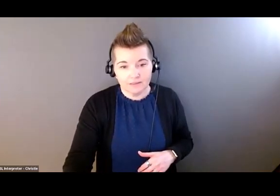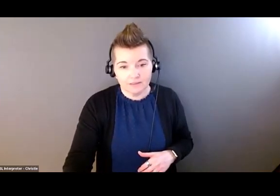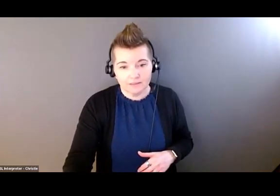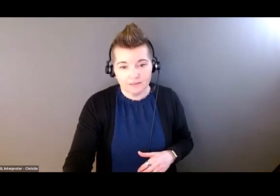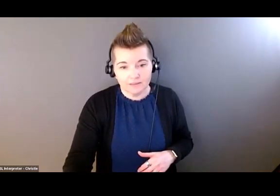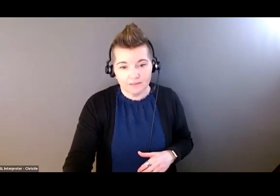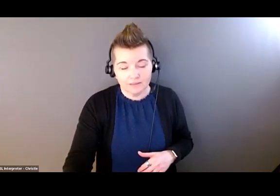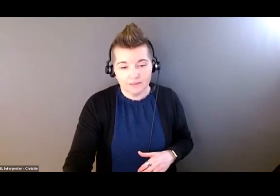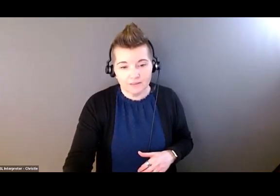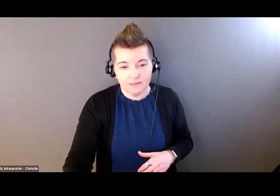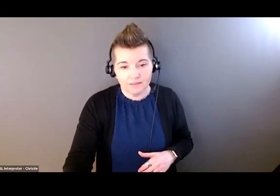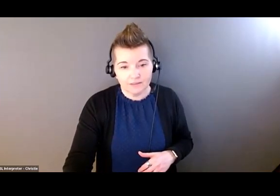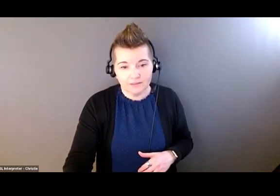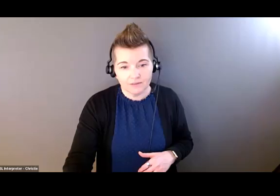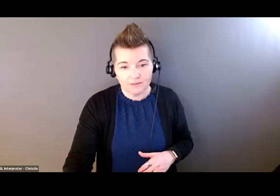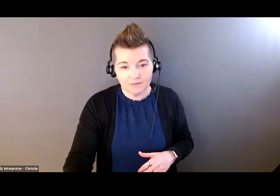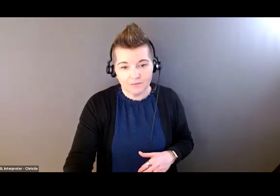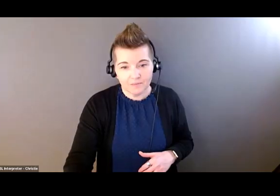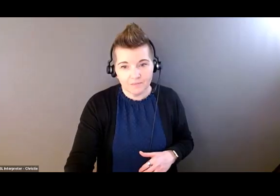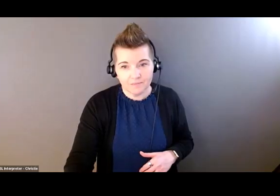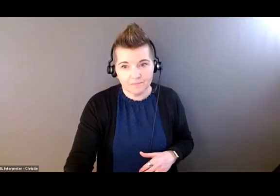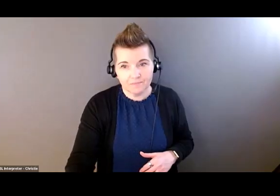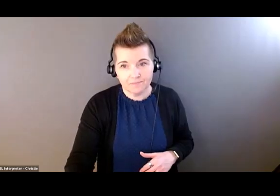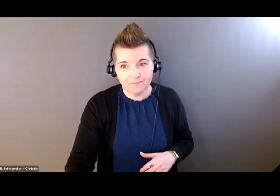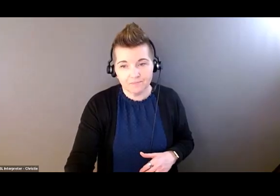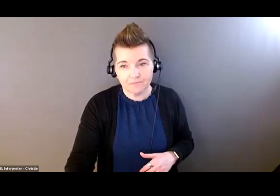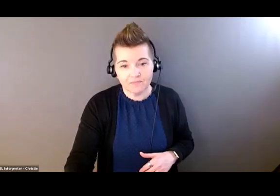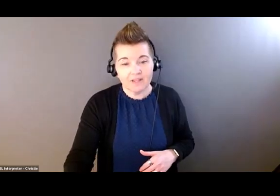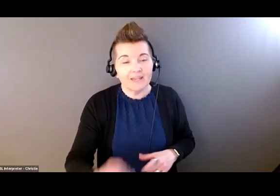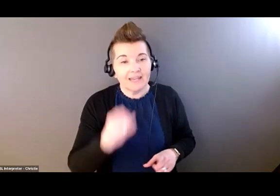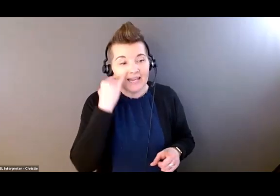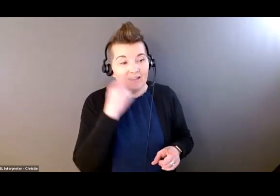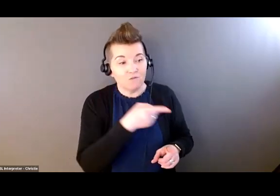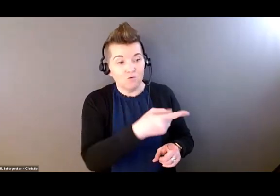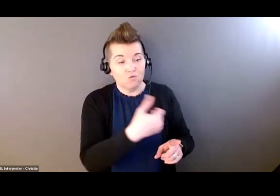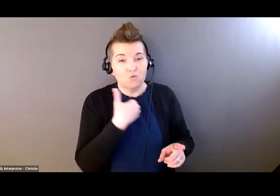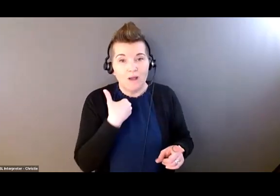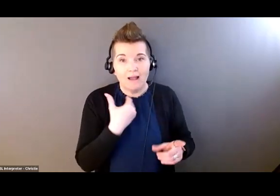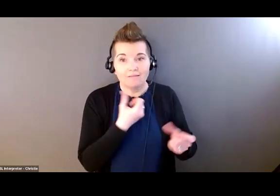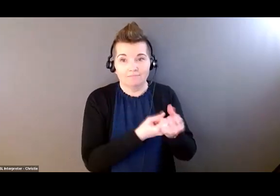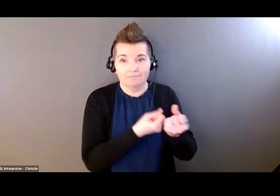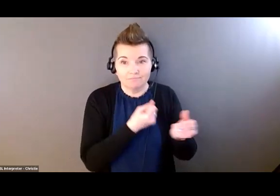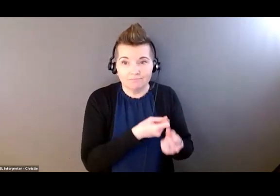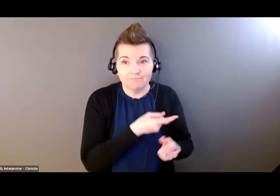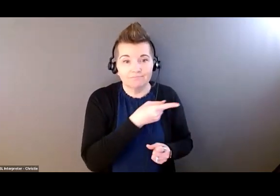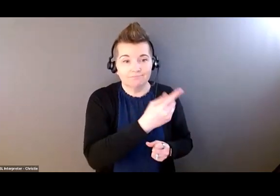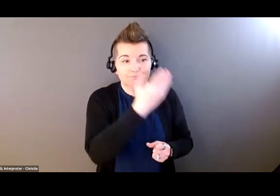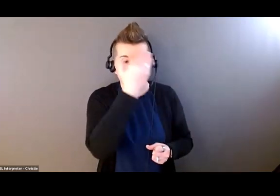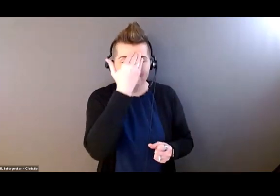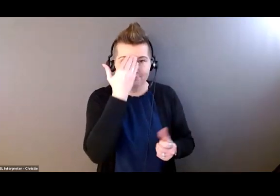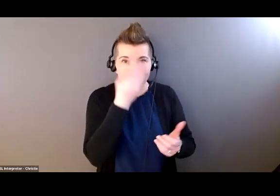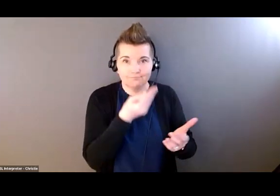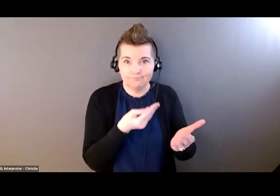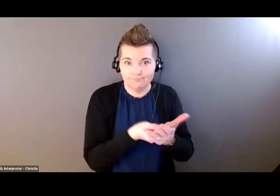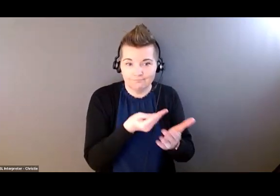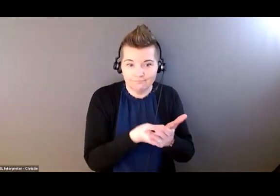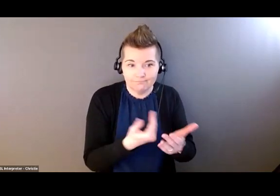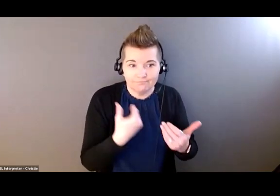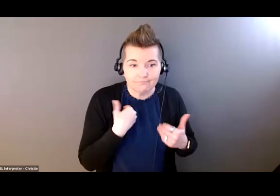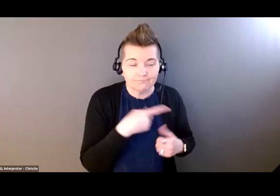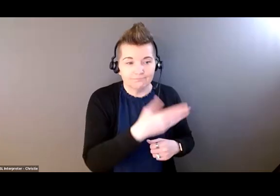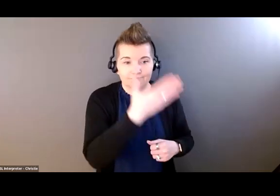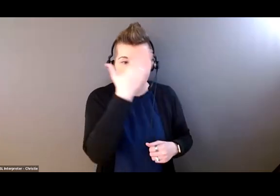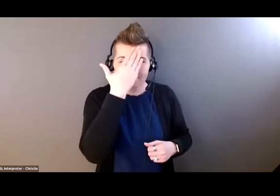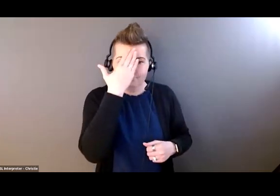the hardest things that I had to discuss with the staff was their perception of she would come to a meal and she would